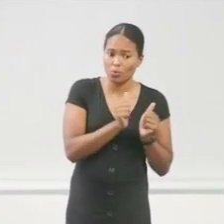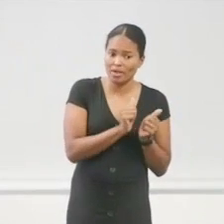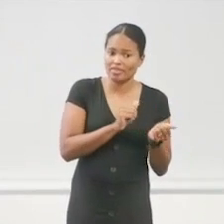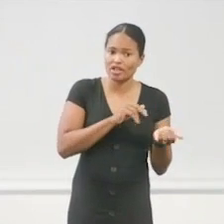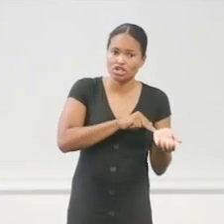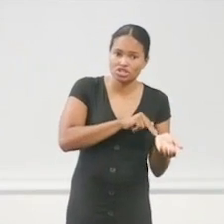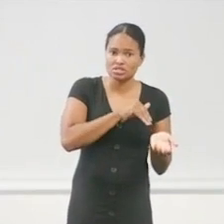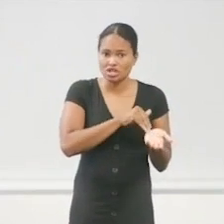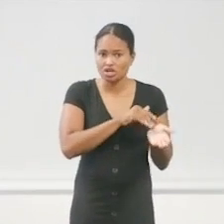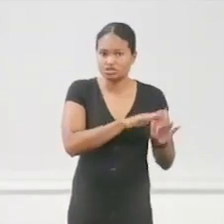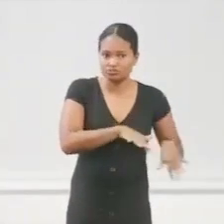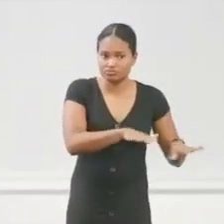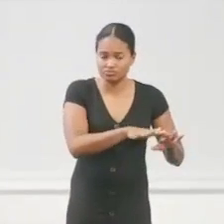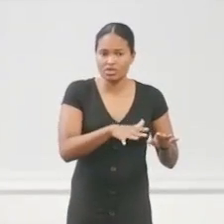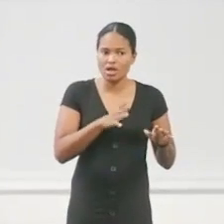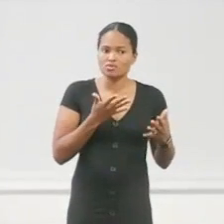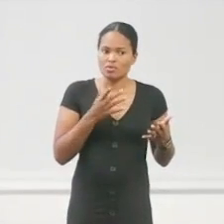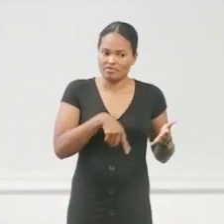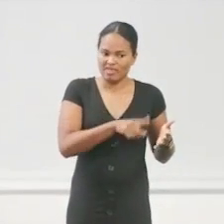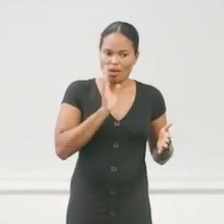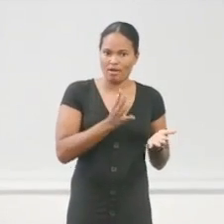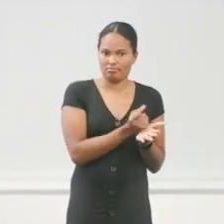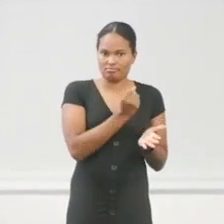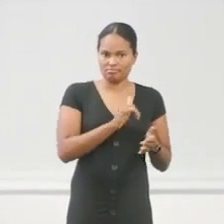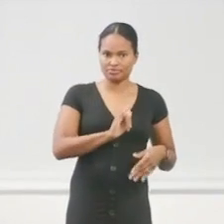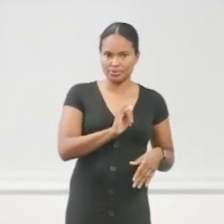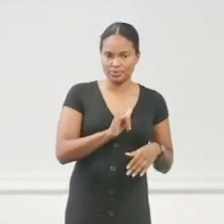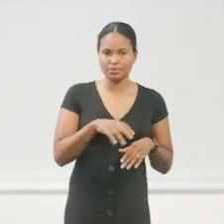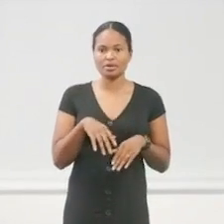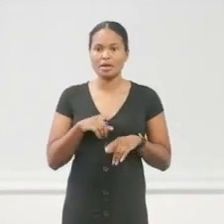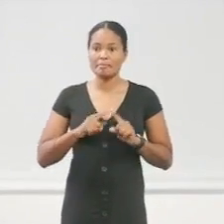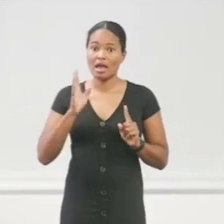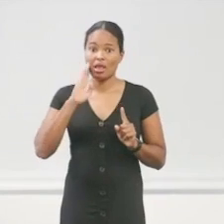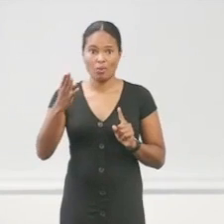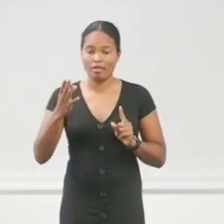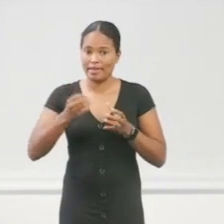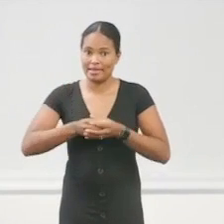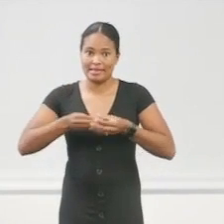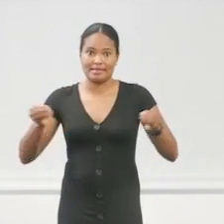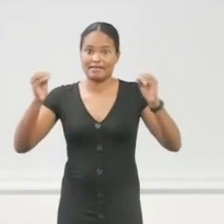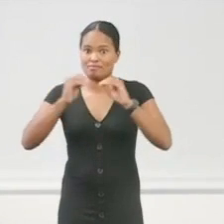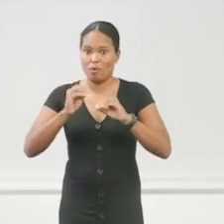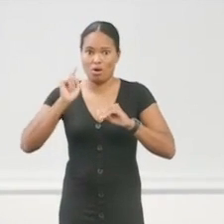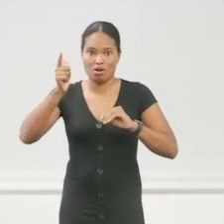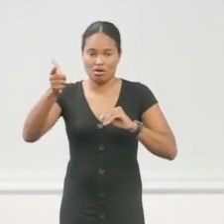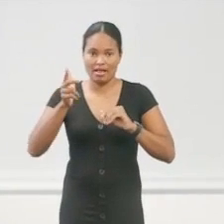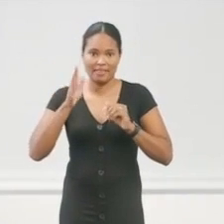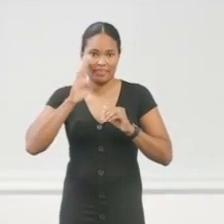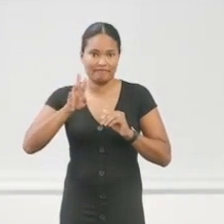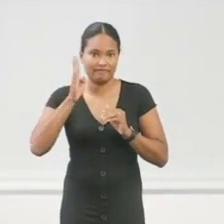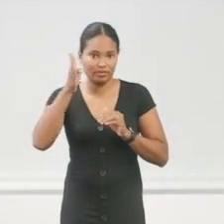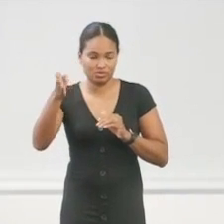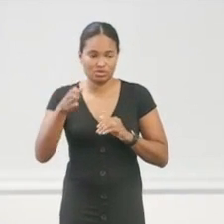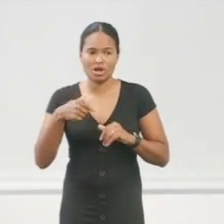it's already being deployed to some extent, but it will be even greater moving forward. I think there's great